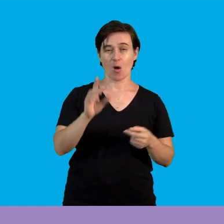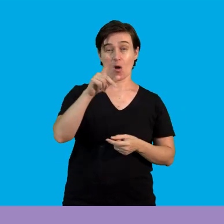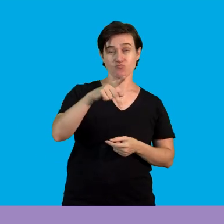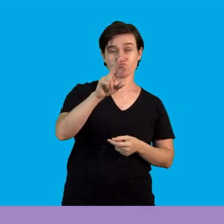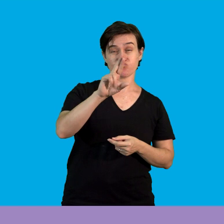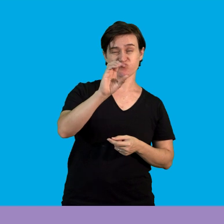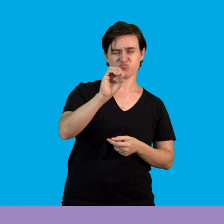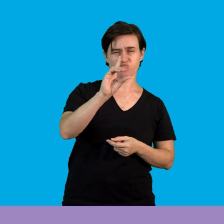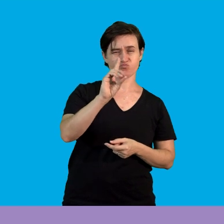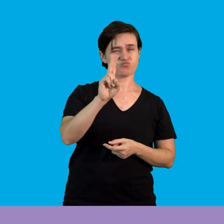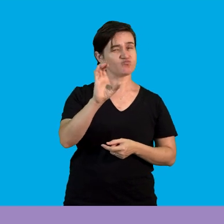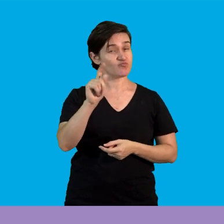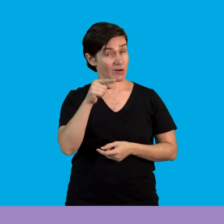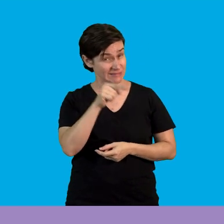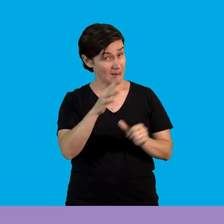the product.